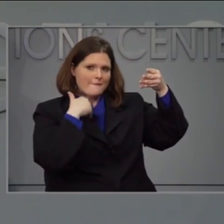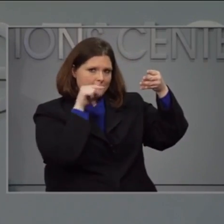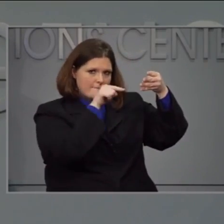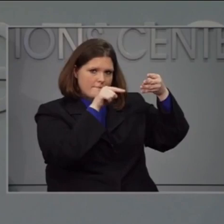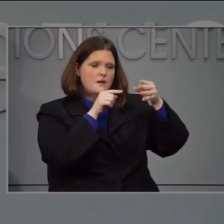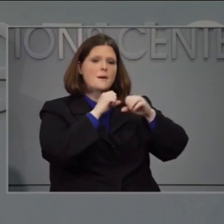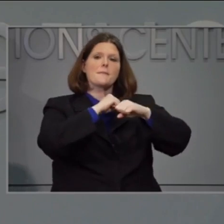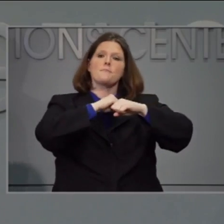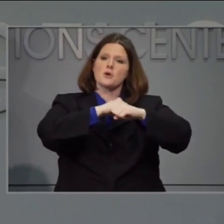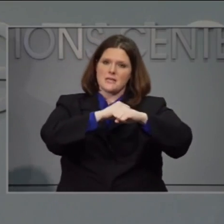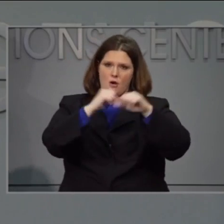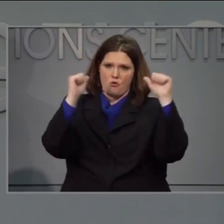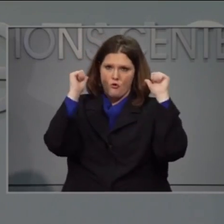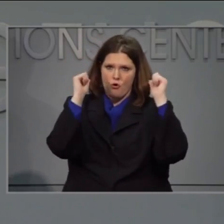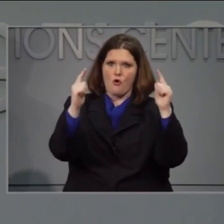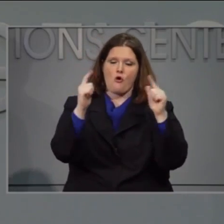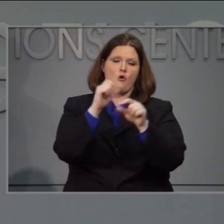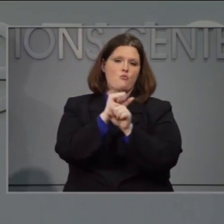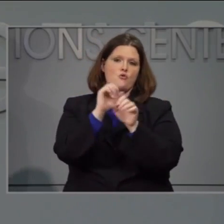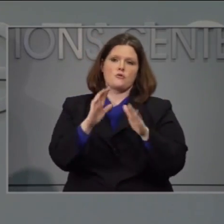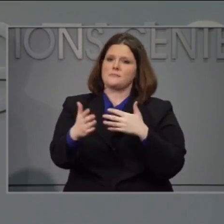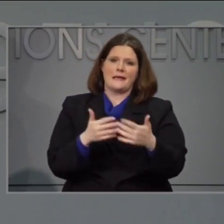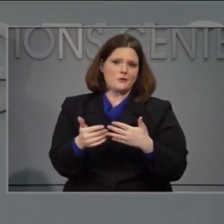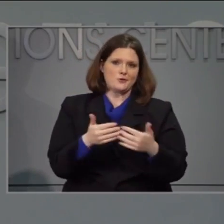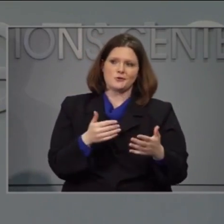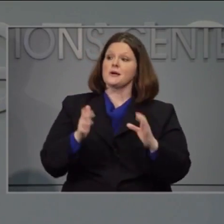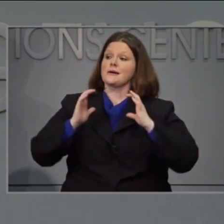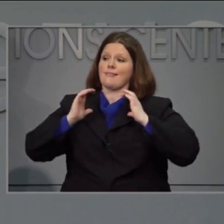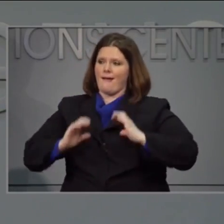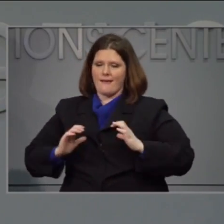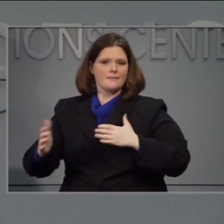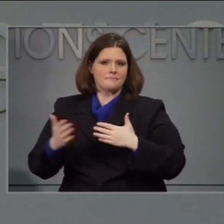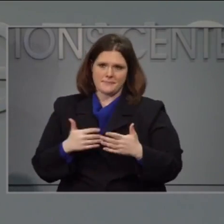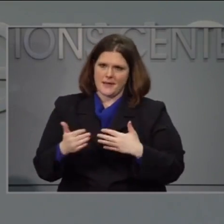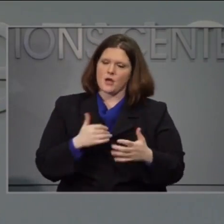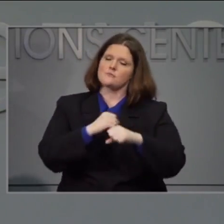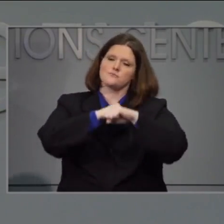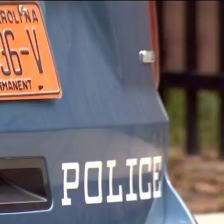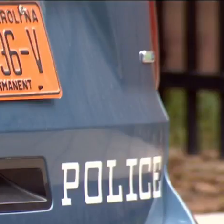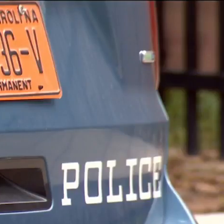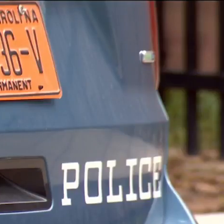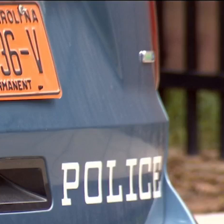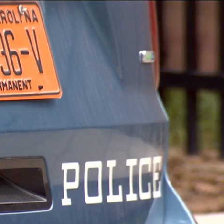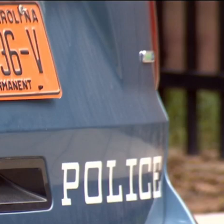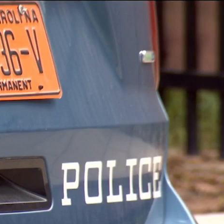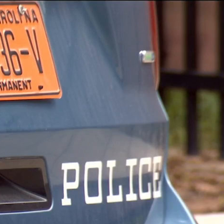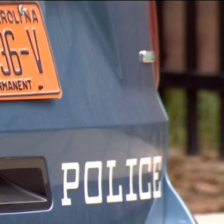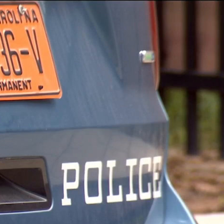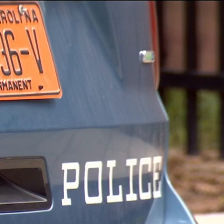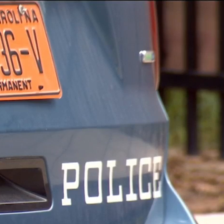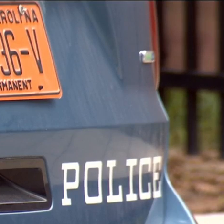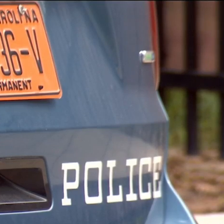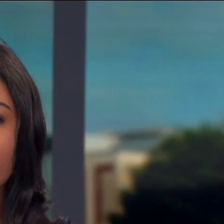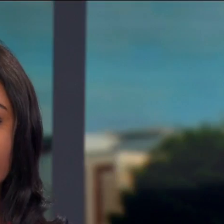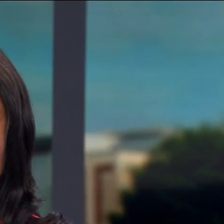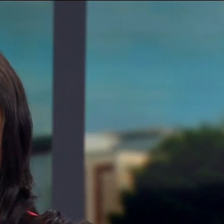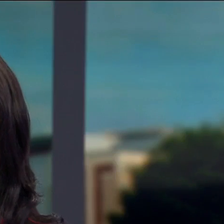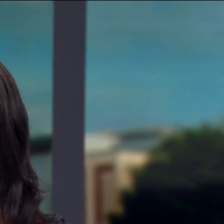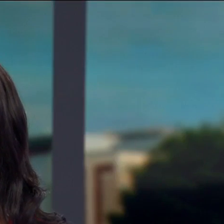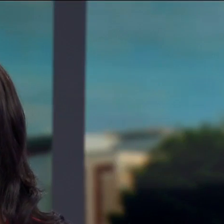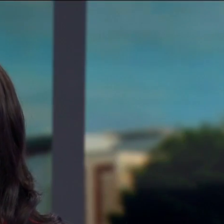they're protecting all of their workers, as well as any consumers that may be coming into their establishment. Now, we should